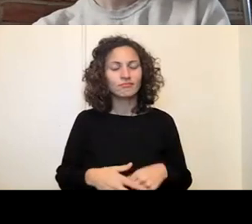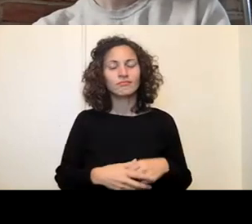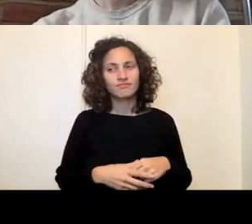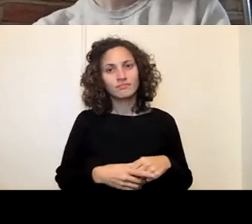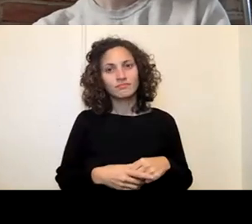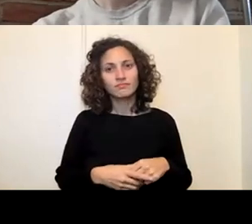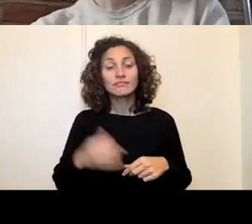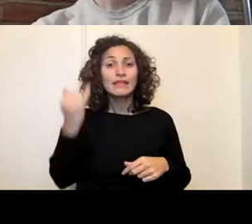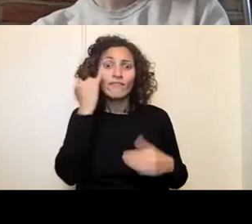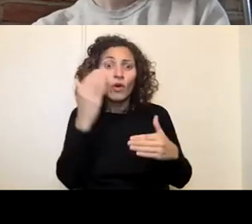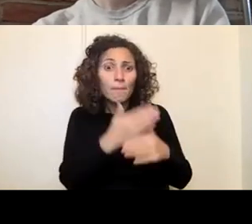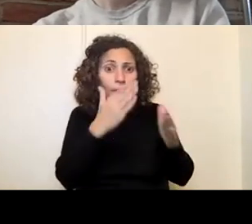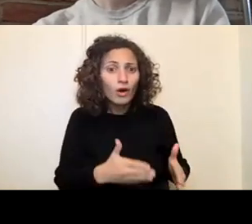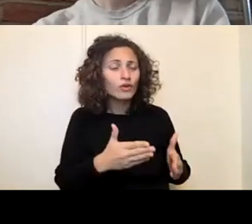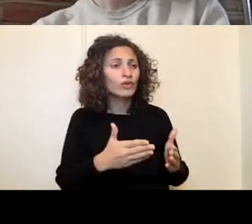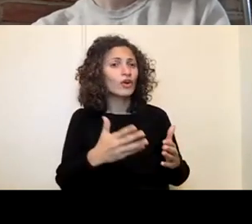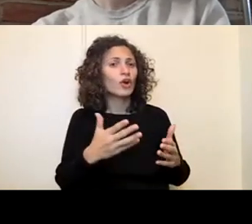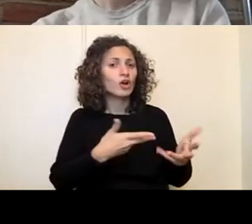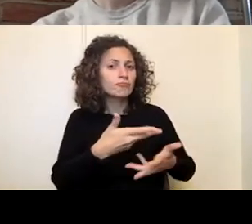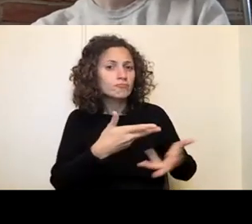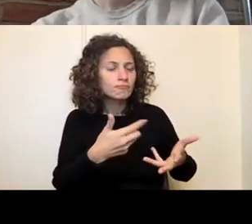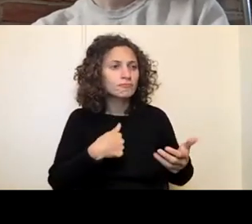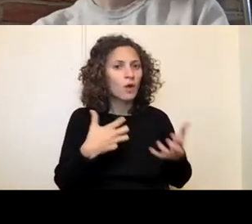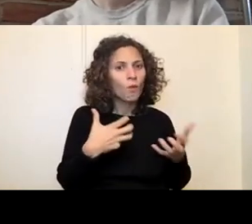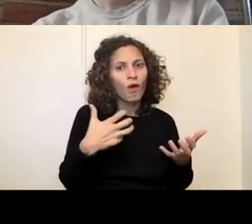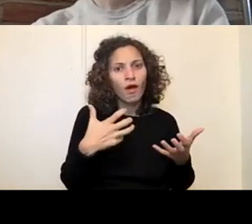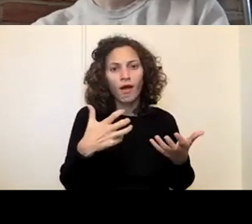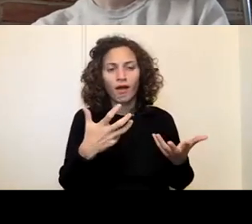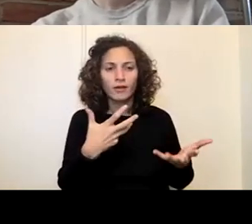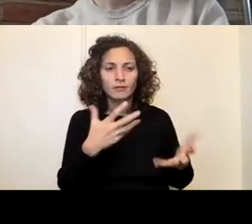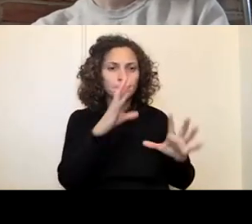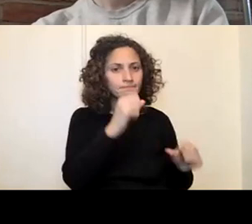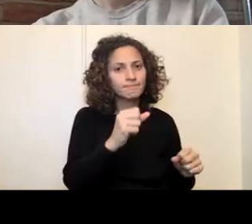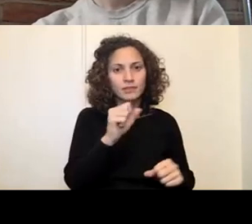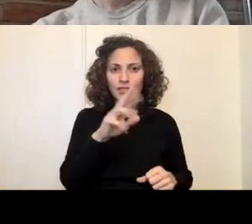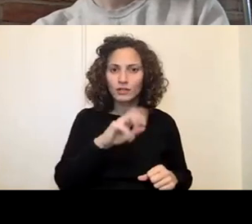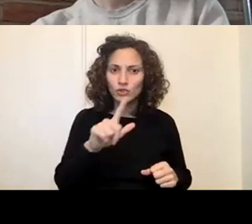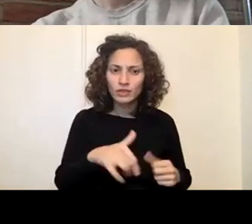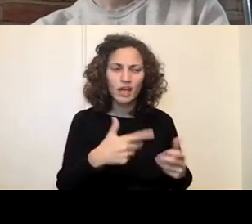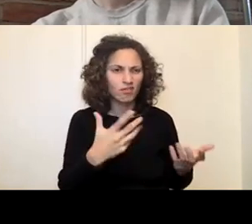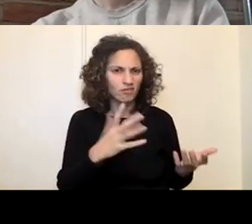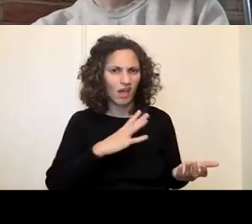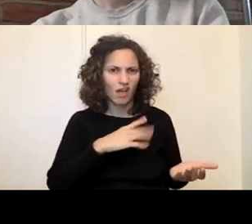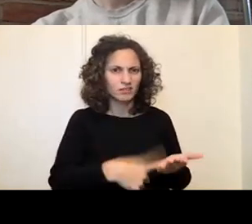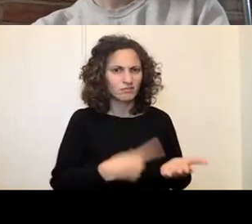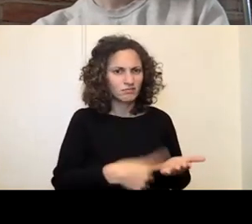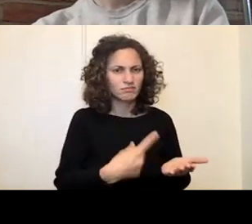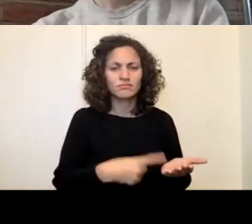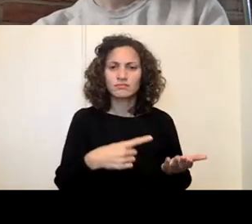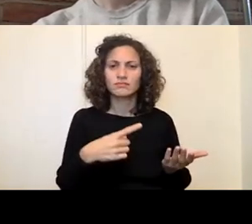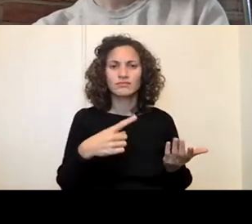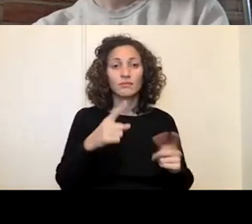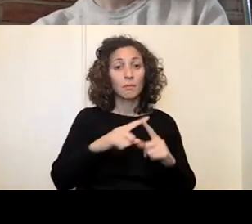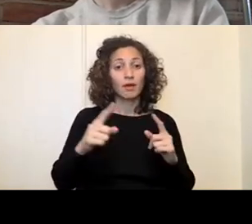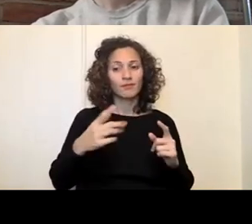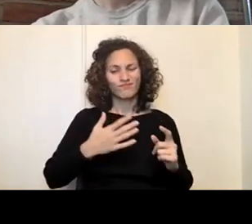a partner that I'm interested in sexually and all those sorts of things, then I'm happy to have the conversation. But for me, I think those are some of the things that I experience